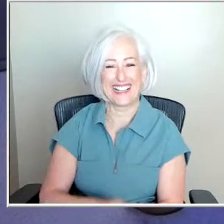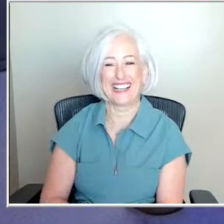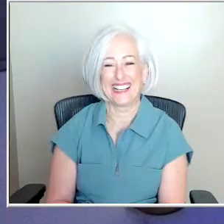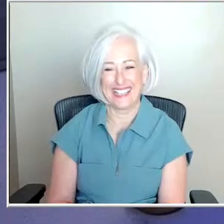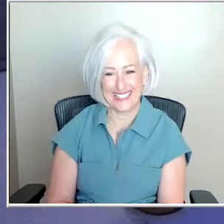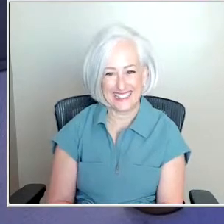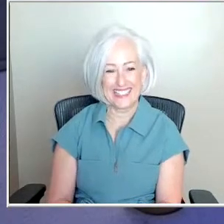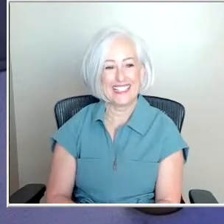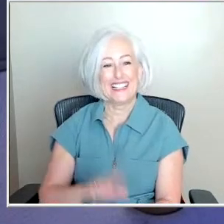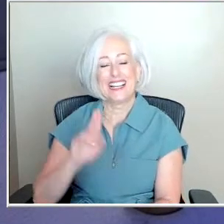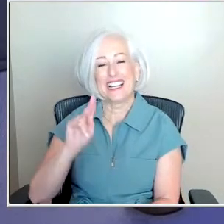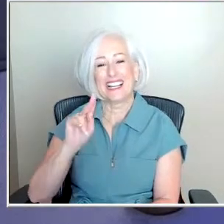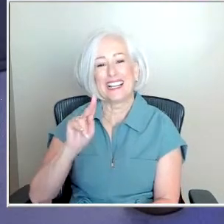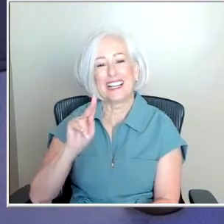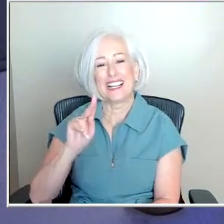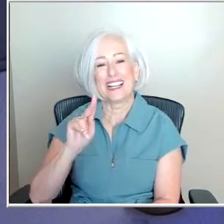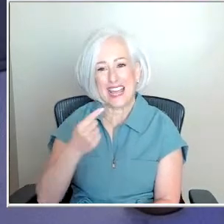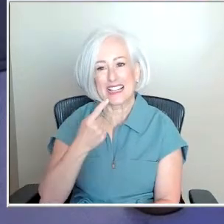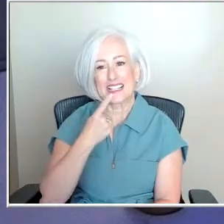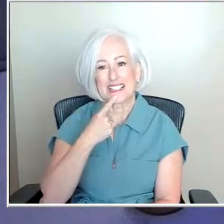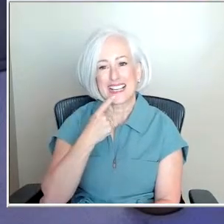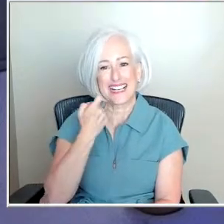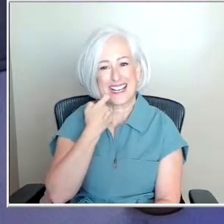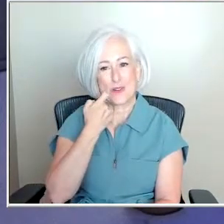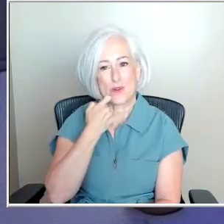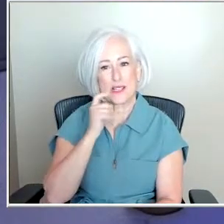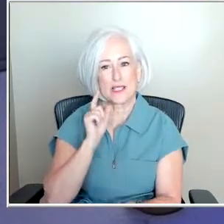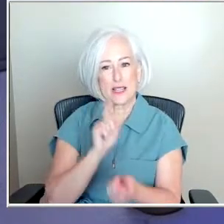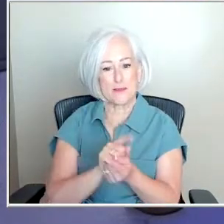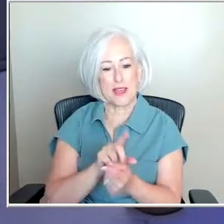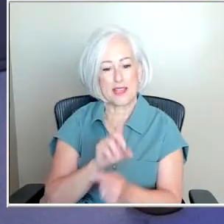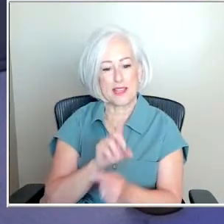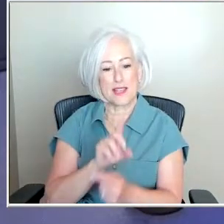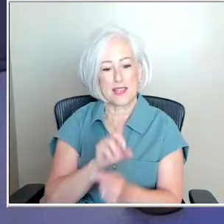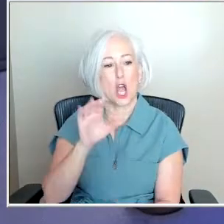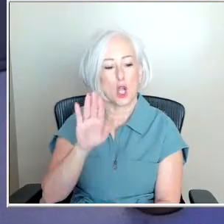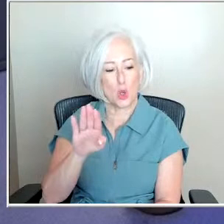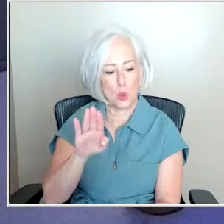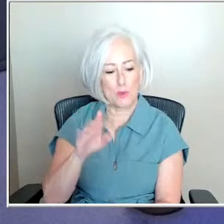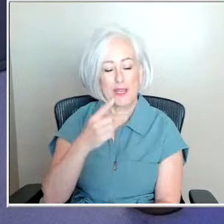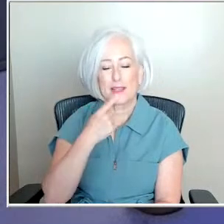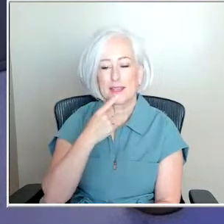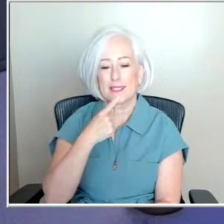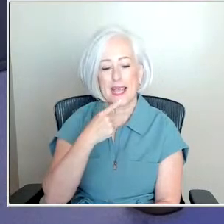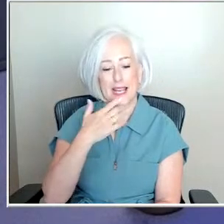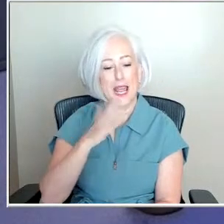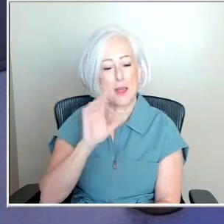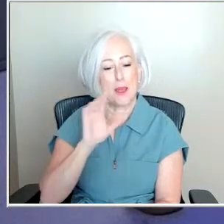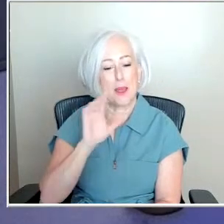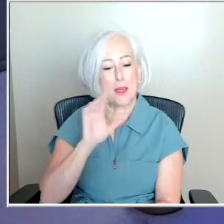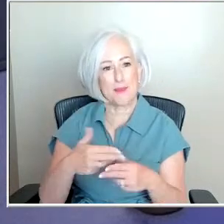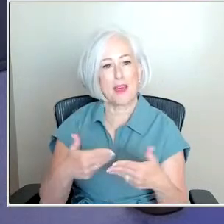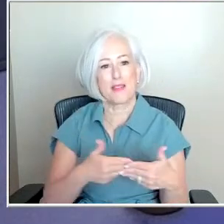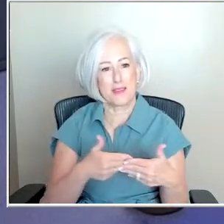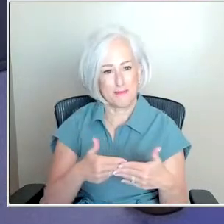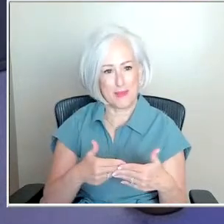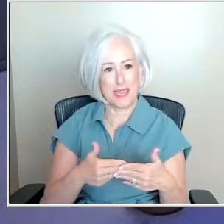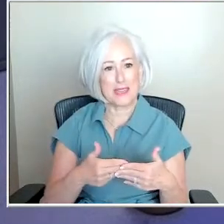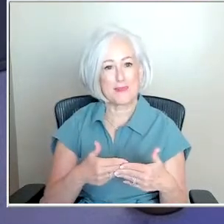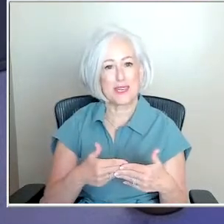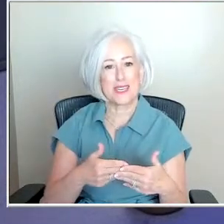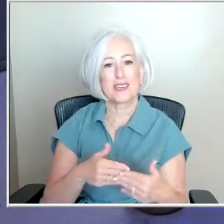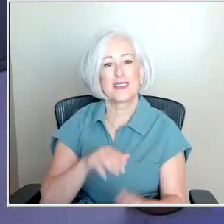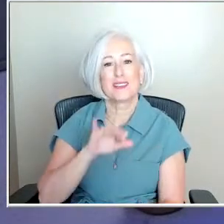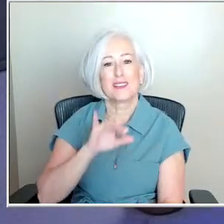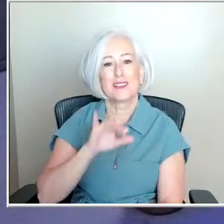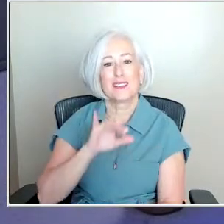Kaleigh comes home and goes, I just met with Dr. Yacoub, and he's decided he's named our baby for us. He What'd you was think? with us. You're like, Yeah. made it easy for you. Yeah,